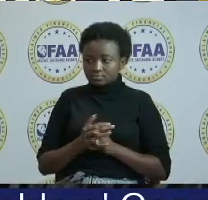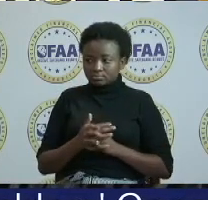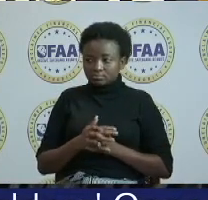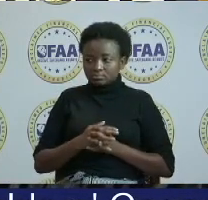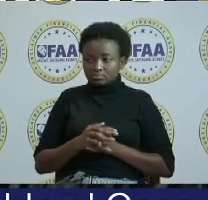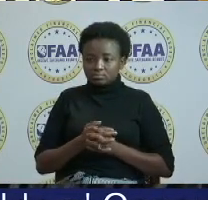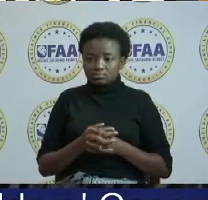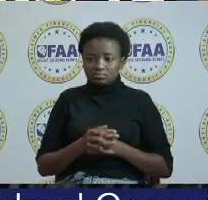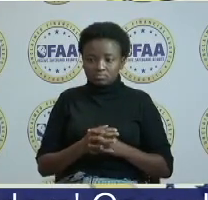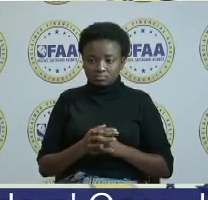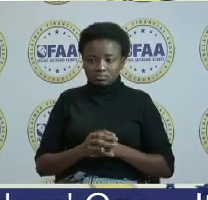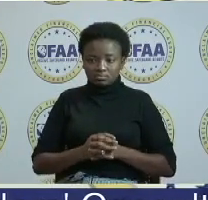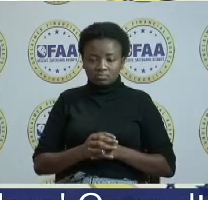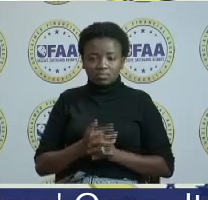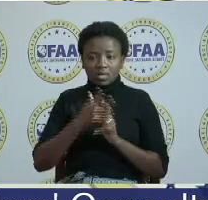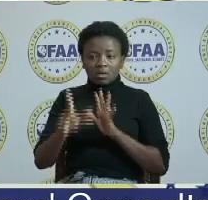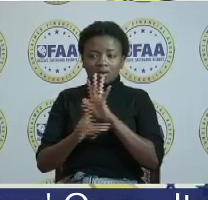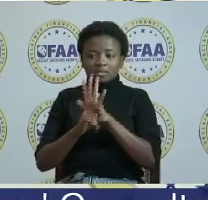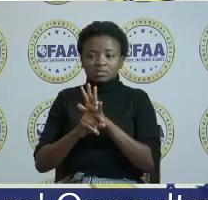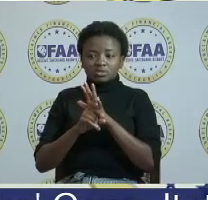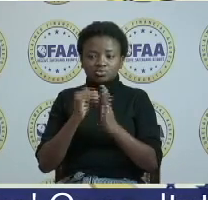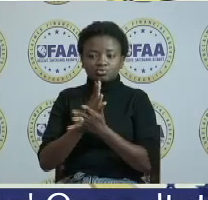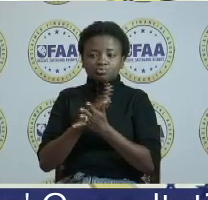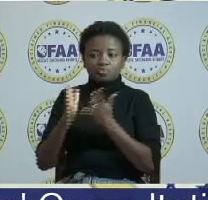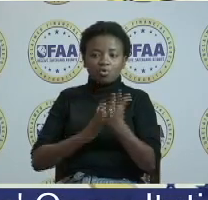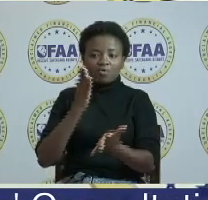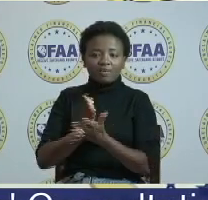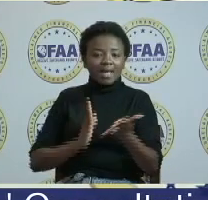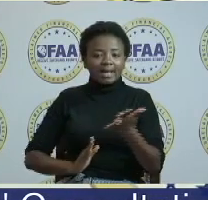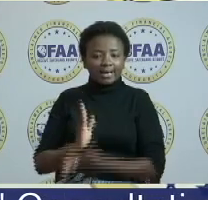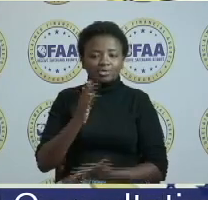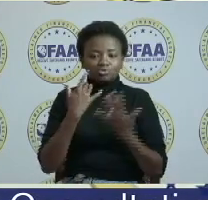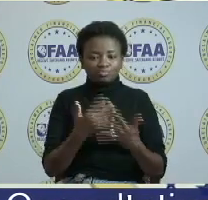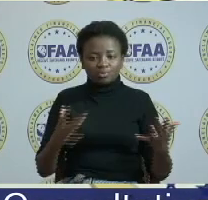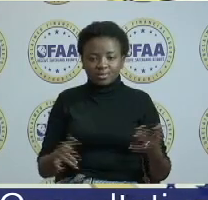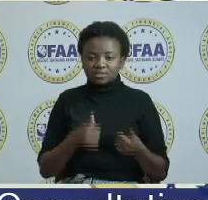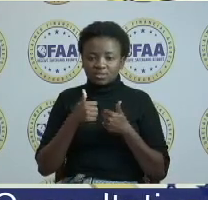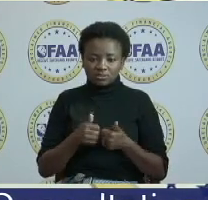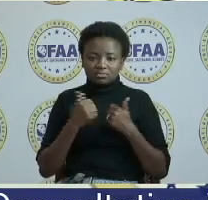legislation indeed confirms that the right to property is perpetual.